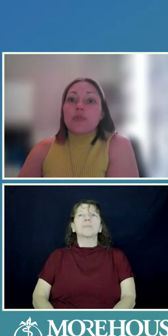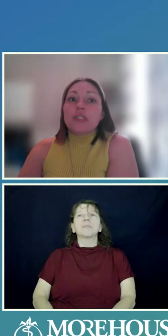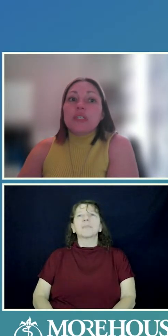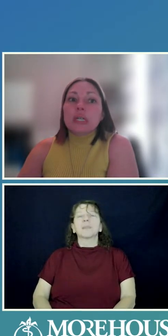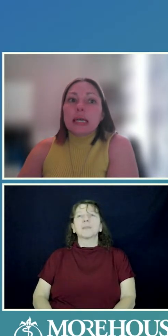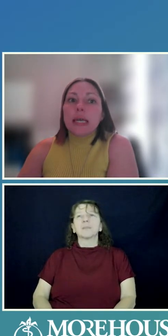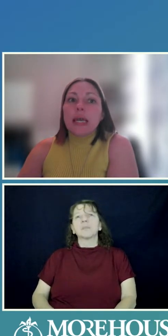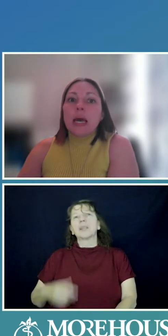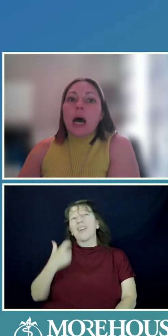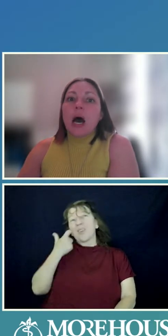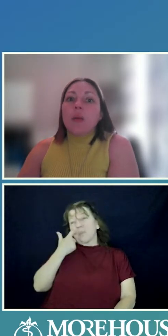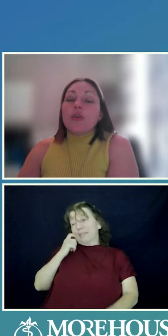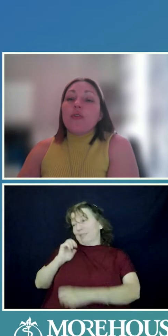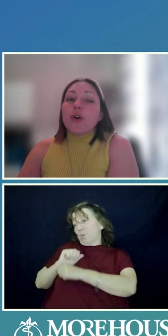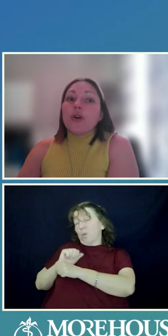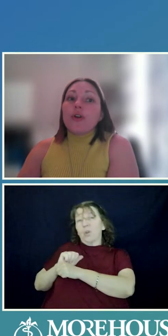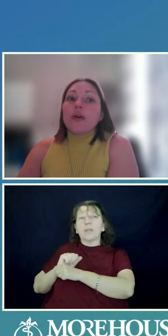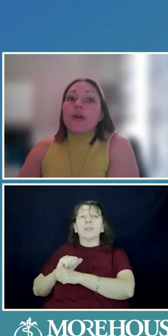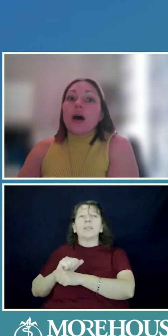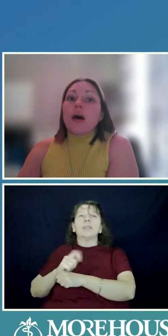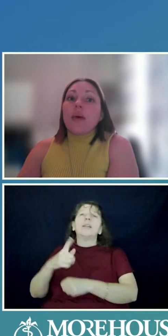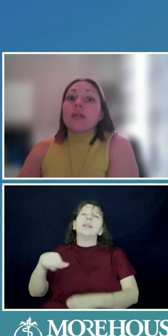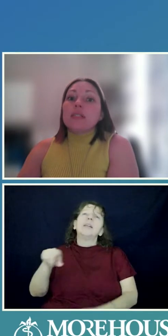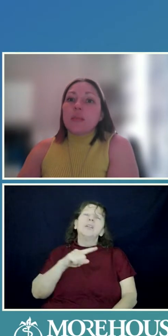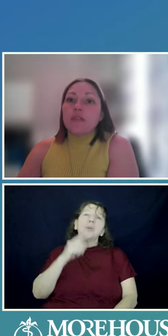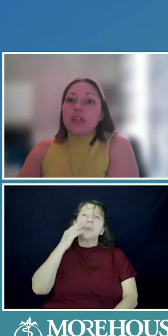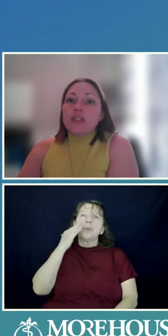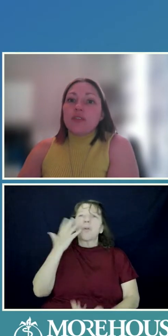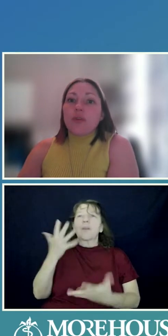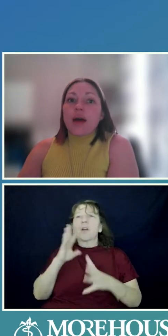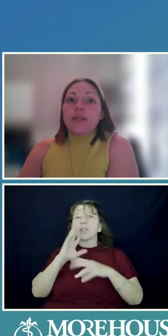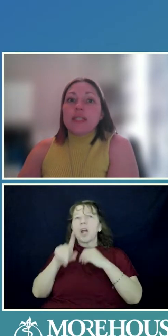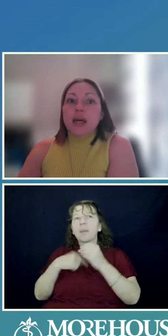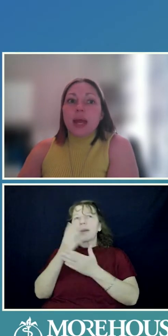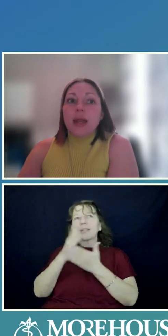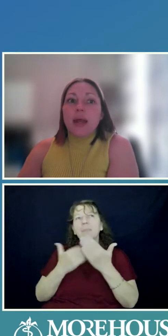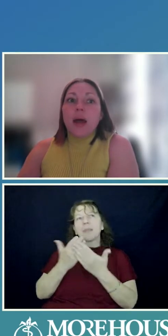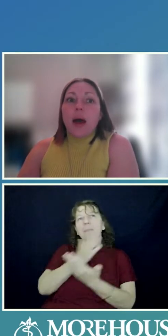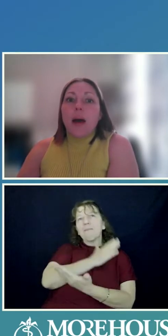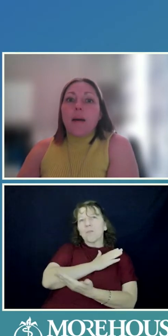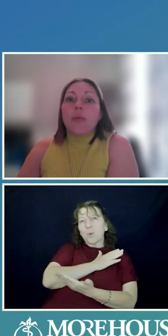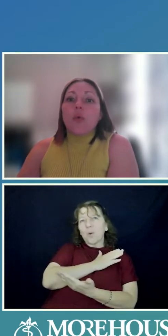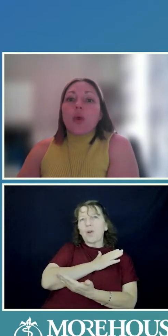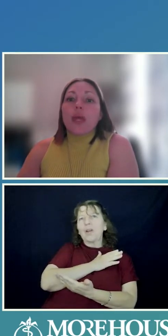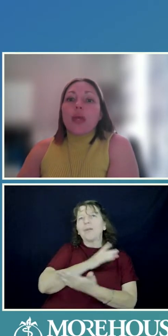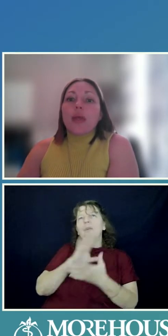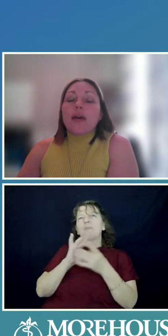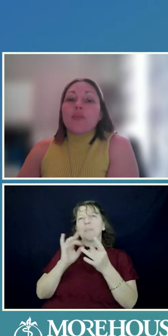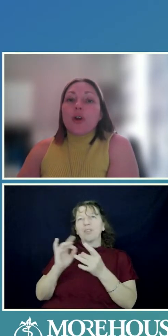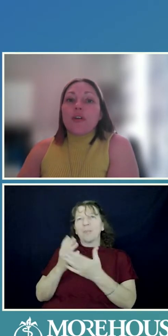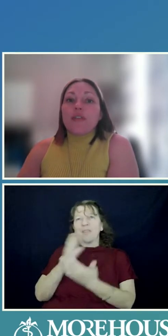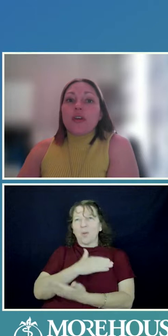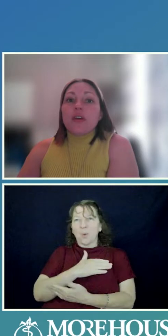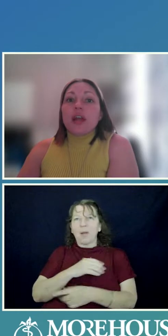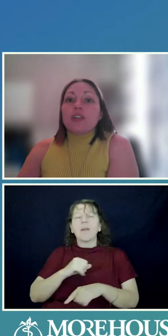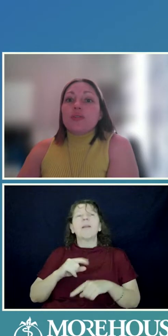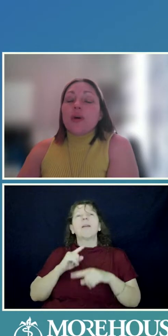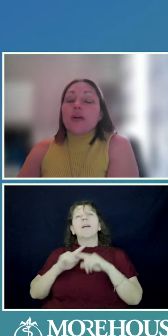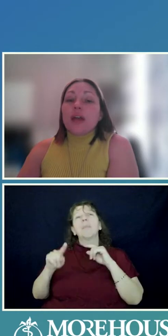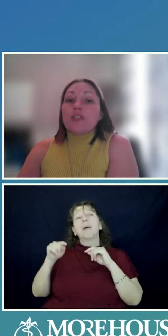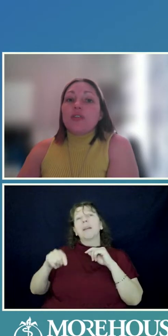doing most recently. You've heard about some of this throughout the summit, but we, as part of